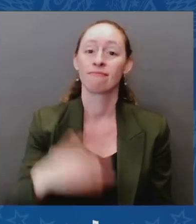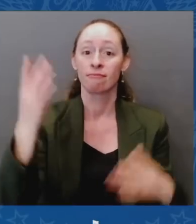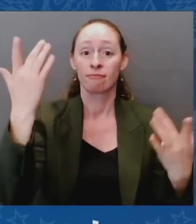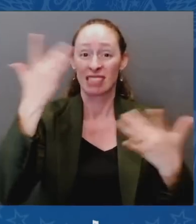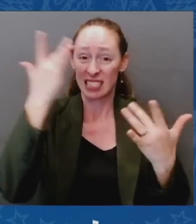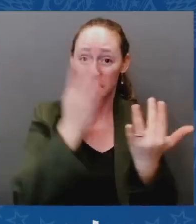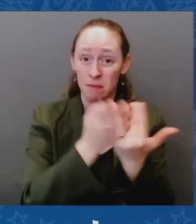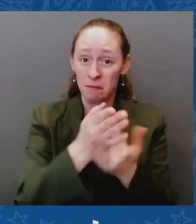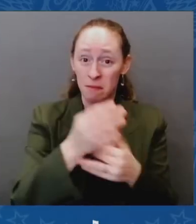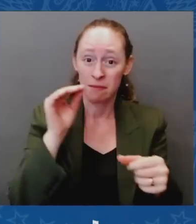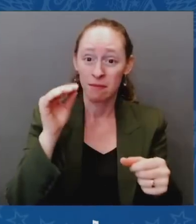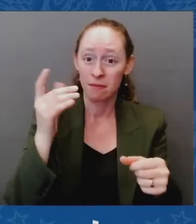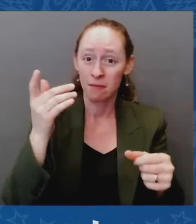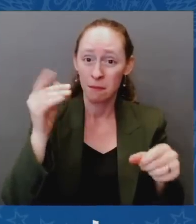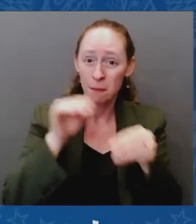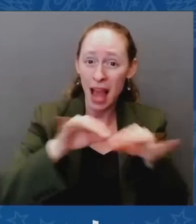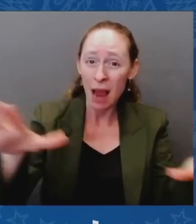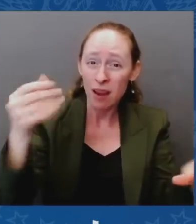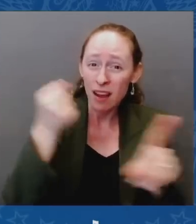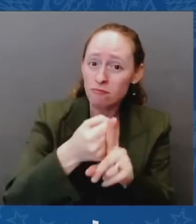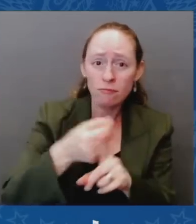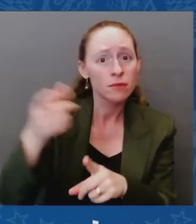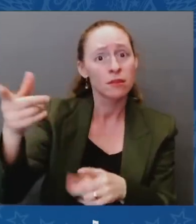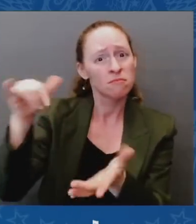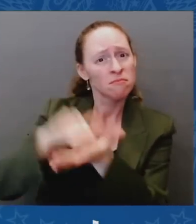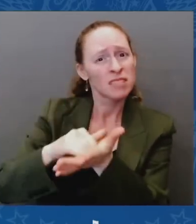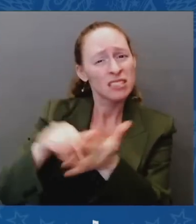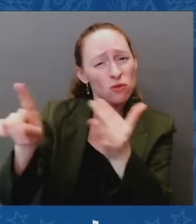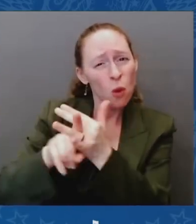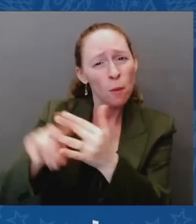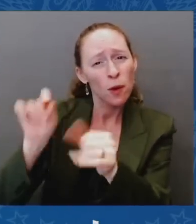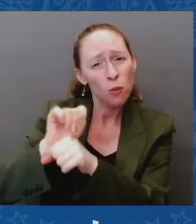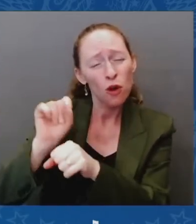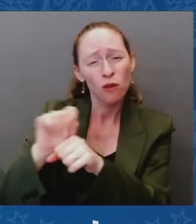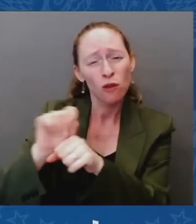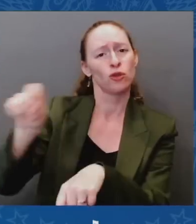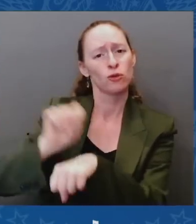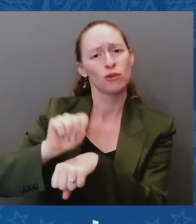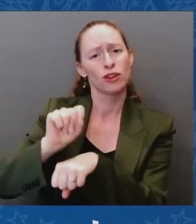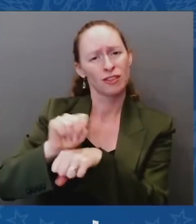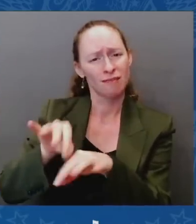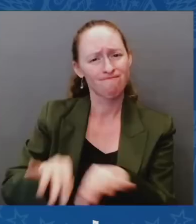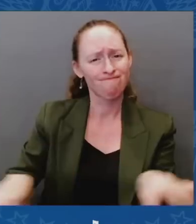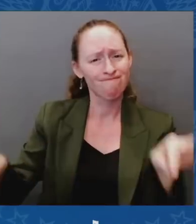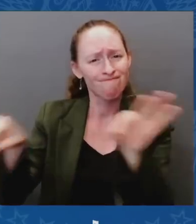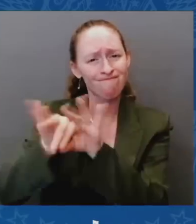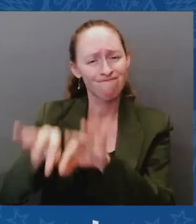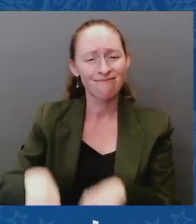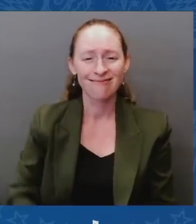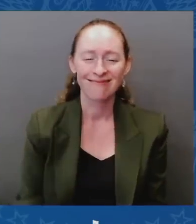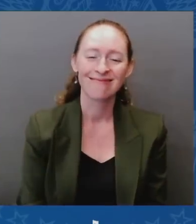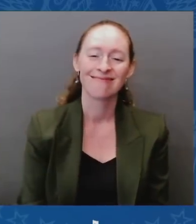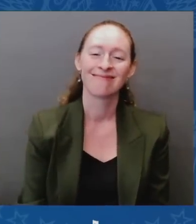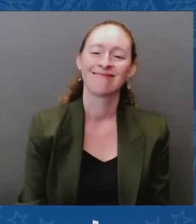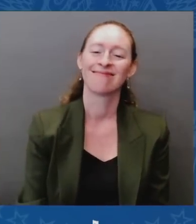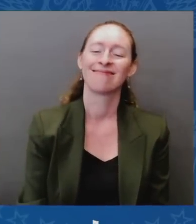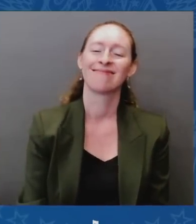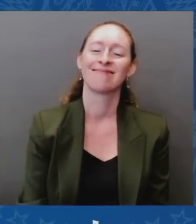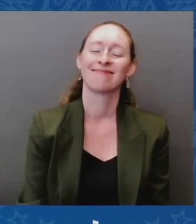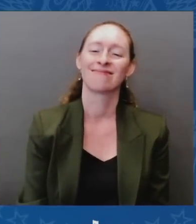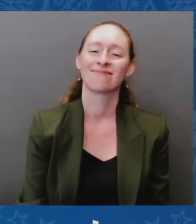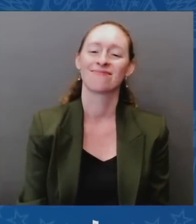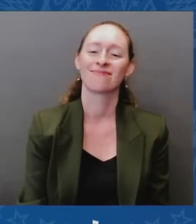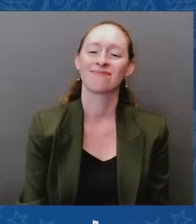pandemic to ensure that families and communities got the deliveries they needed during the... Yeah, Pink Tie with the suit that